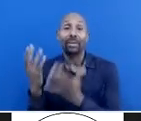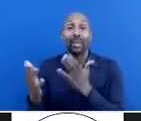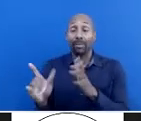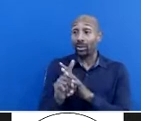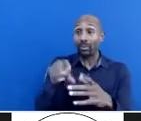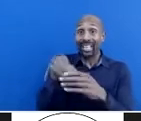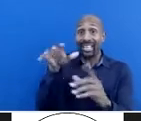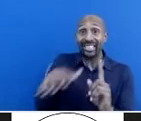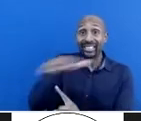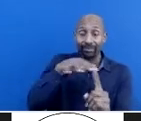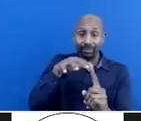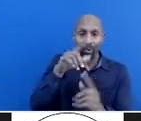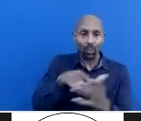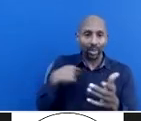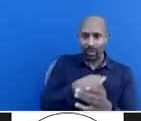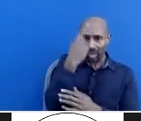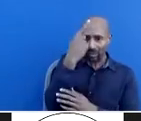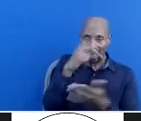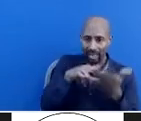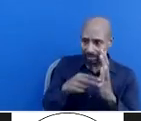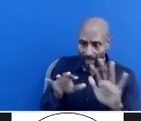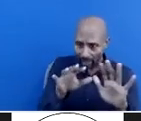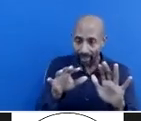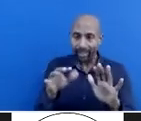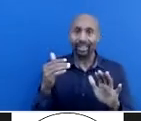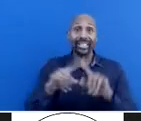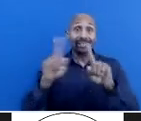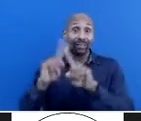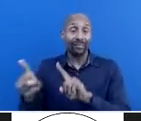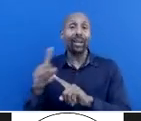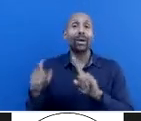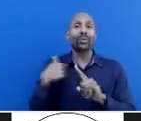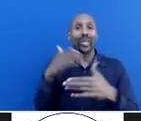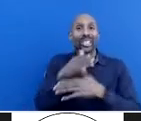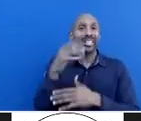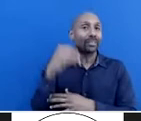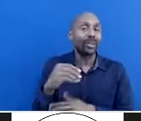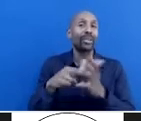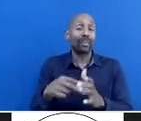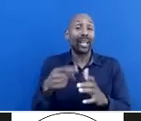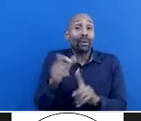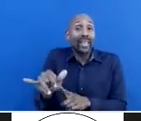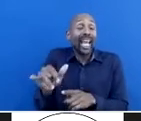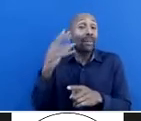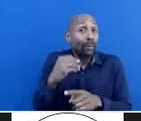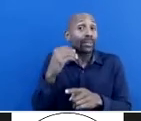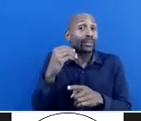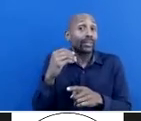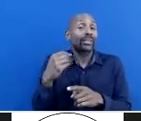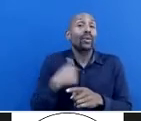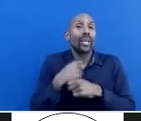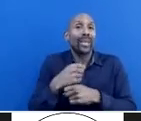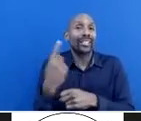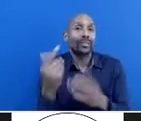through the shared experience, we are producing something new. The something new that was being produced in the ring shout was